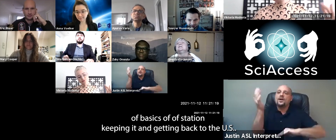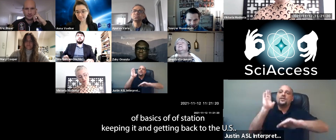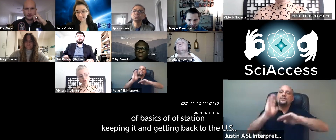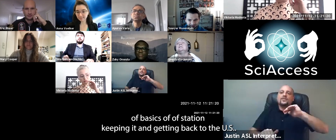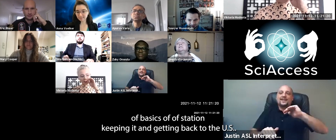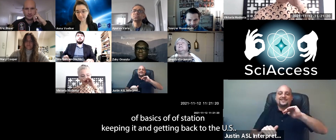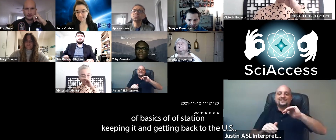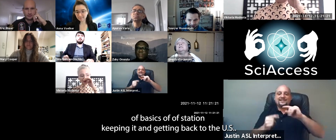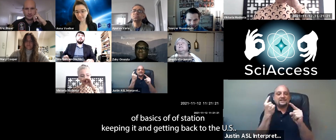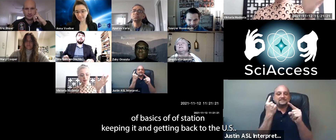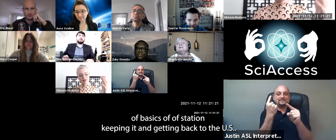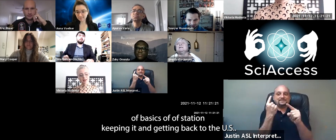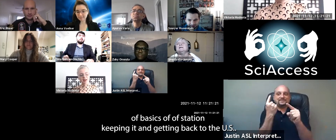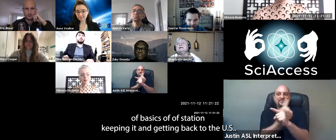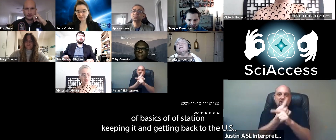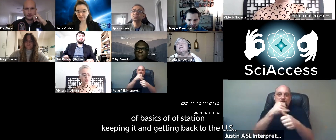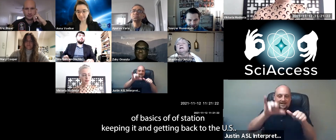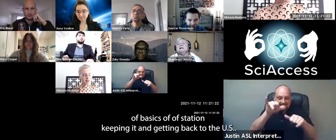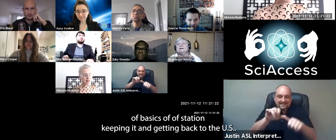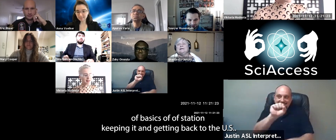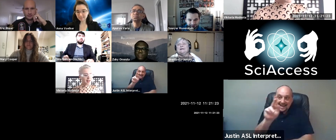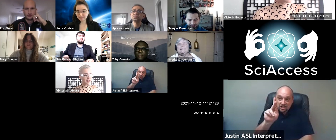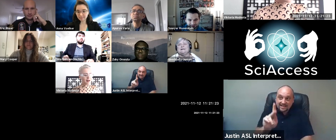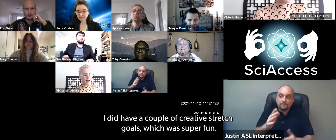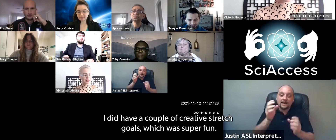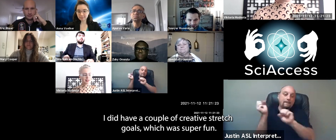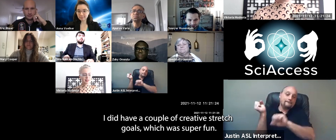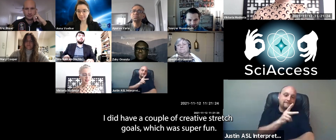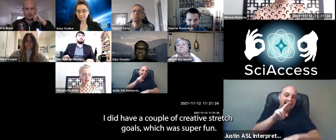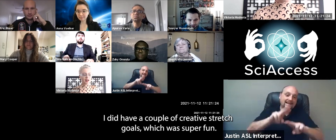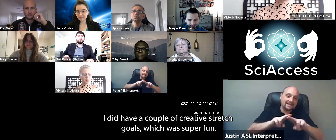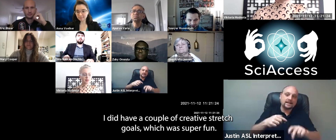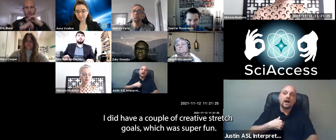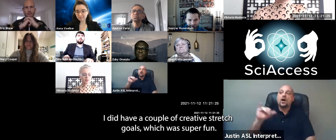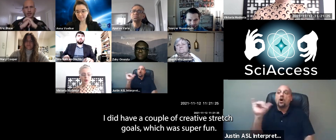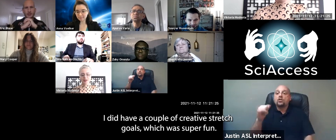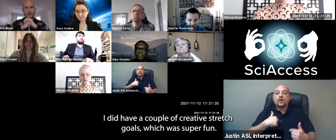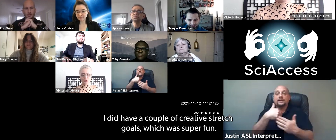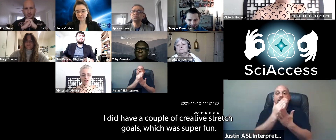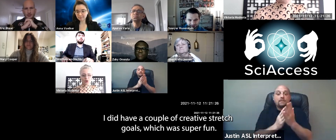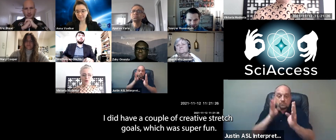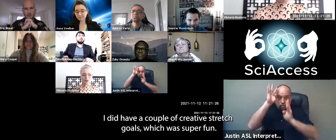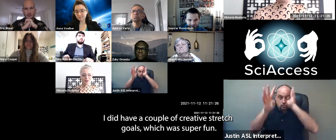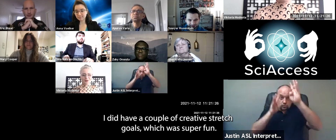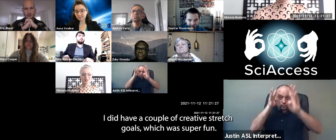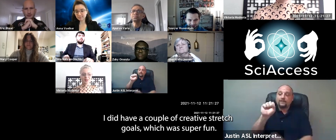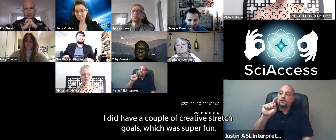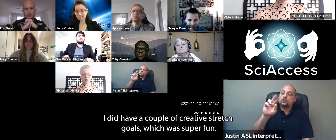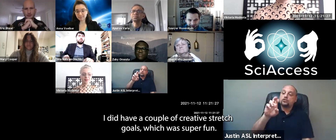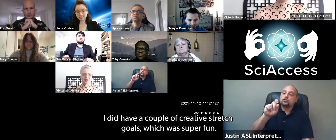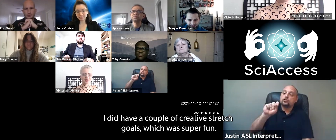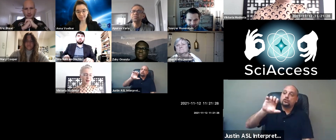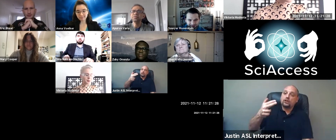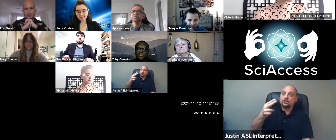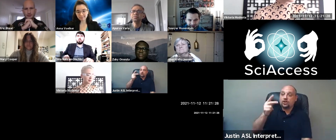basics of station keeping and getting back into your seat, I did have a couple of creative stretch goals, which was